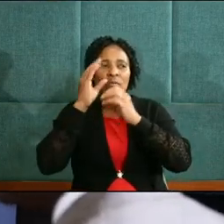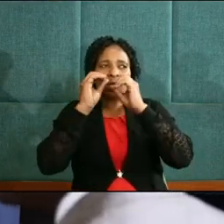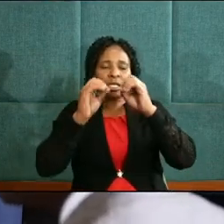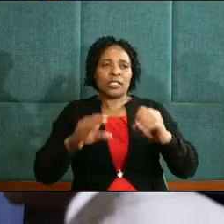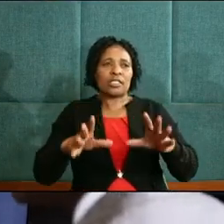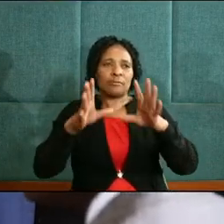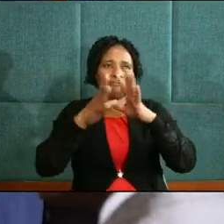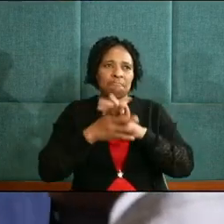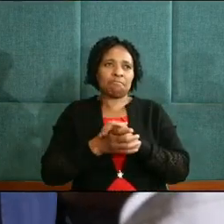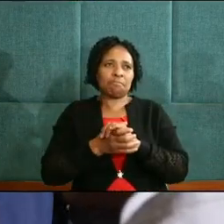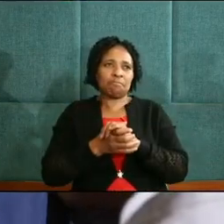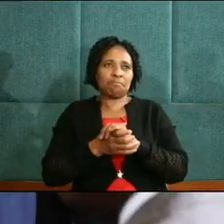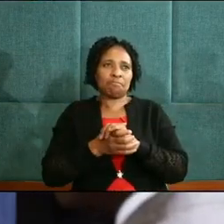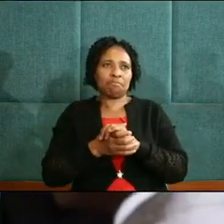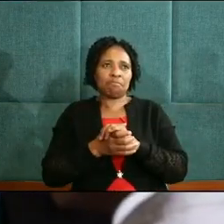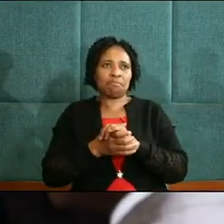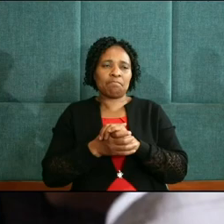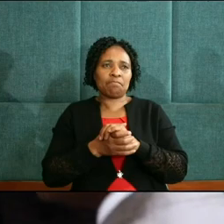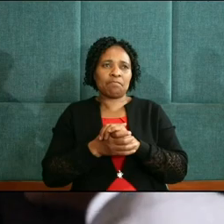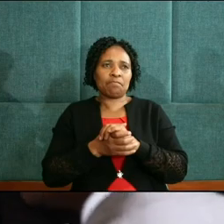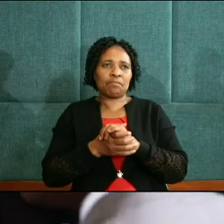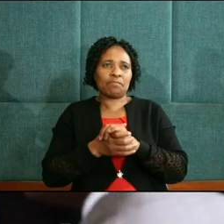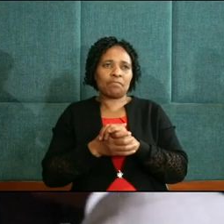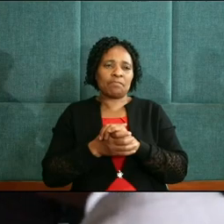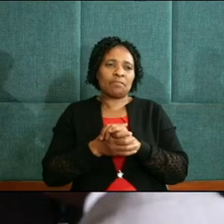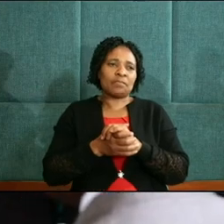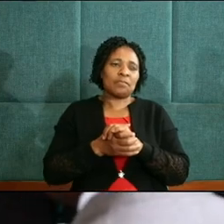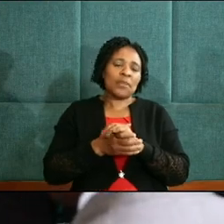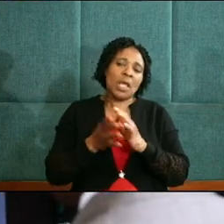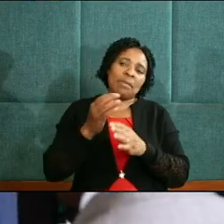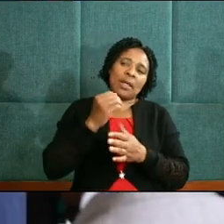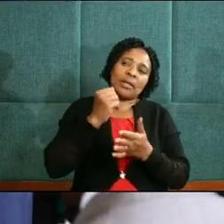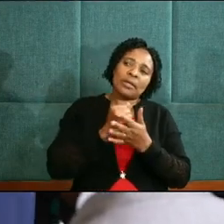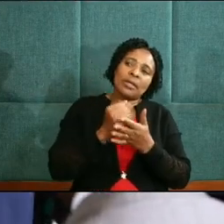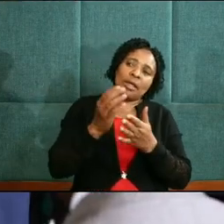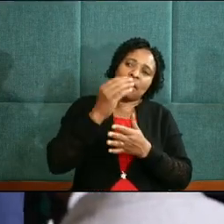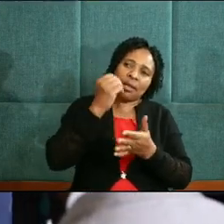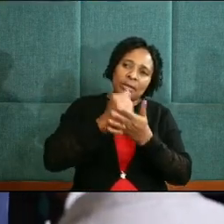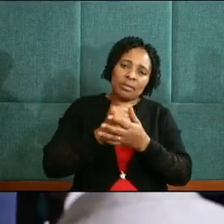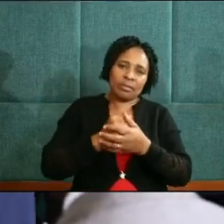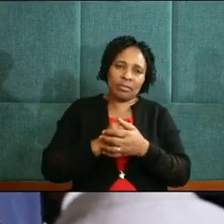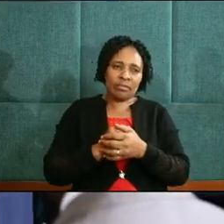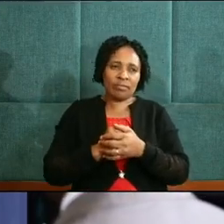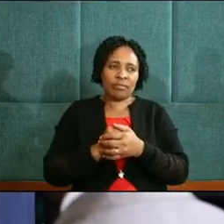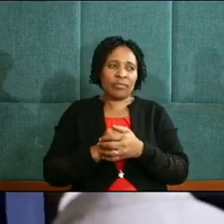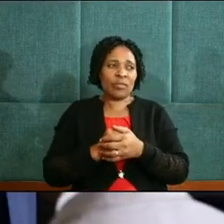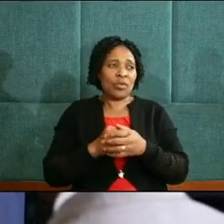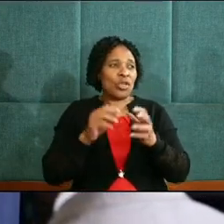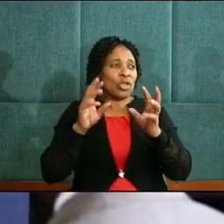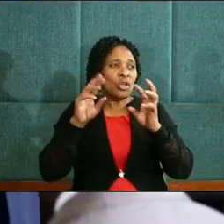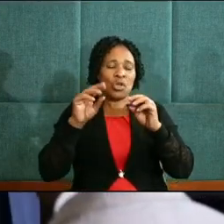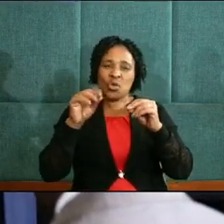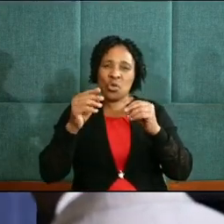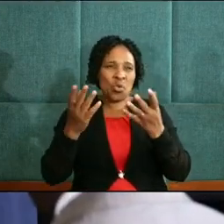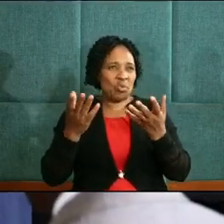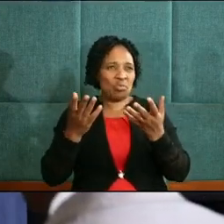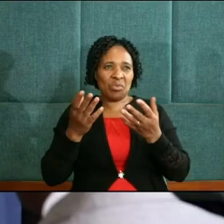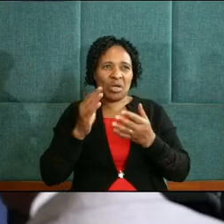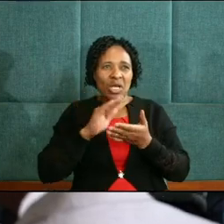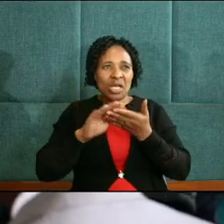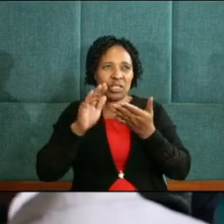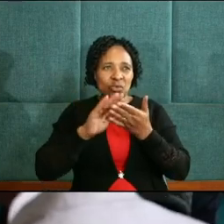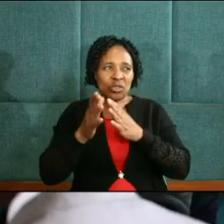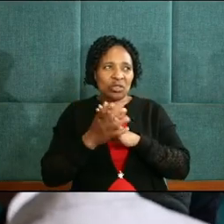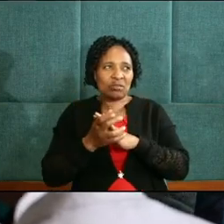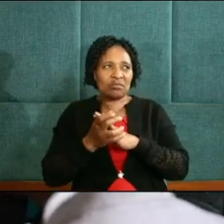God bless you. Two more souls for the kingdom. Amen. God bless you. There shall be no beep beep, because